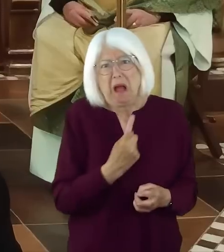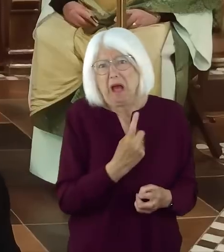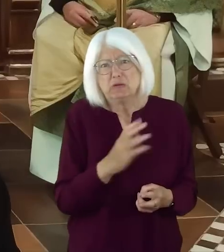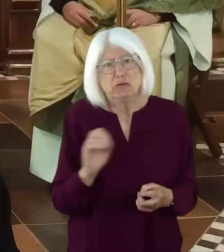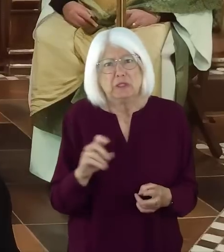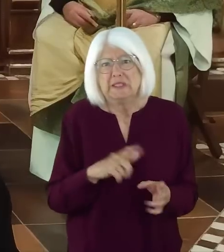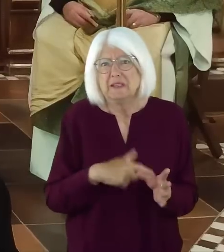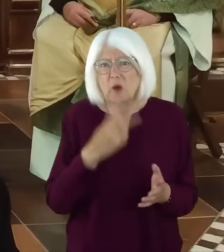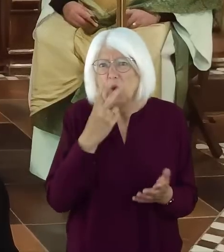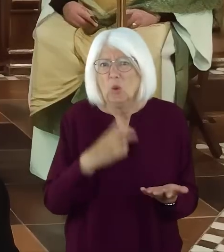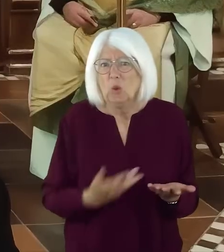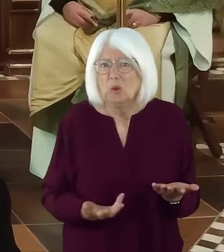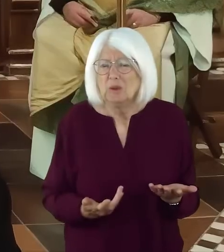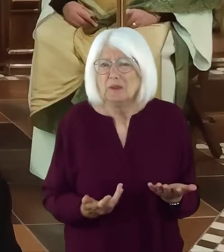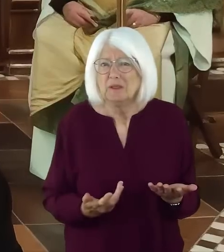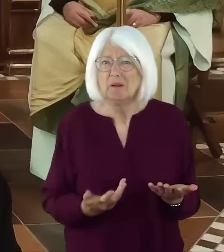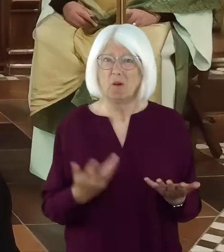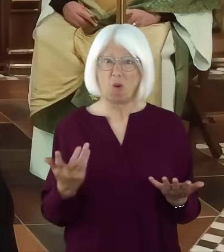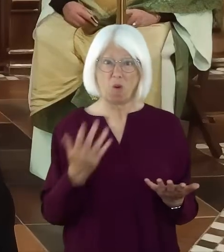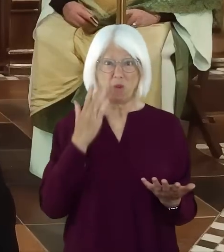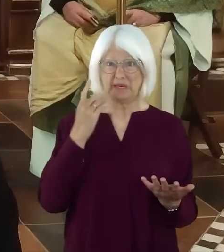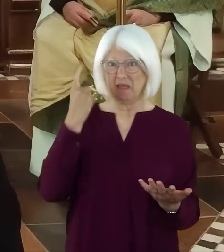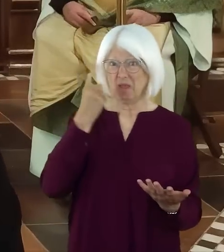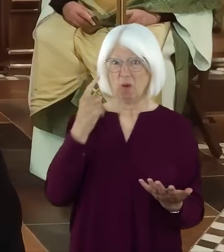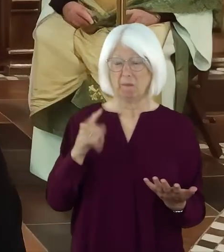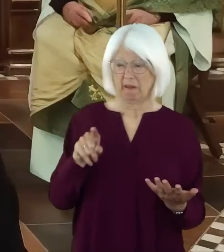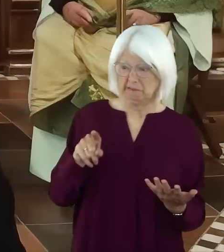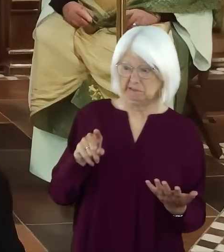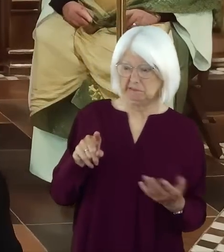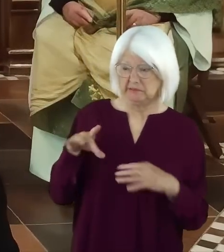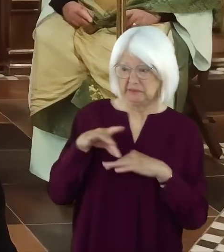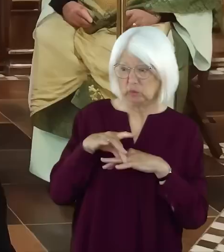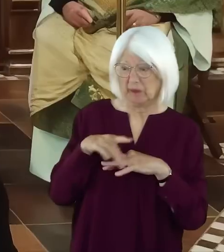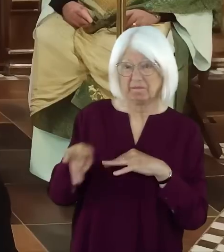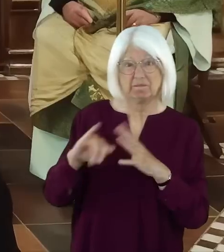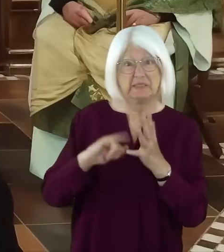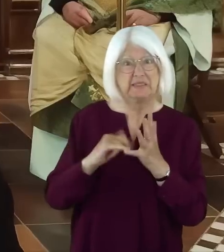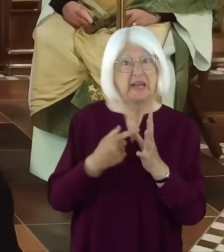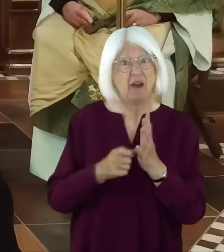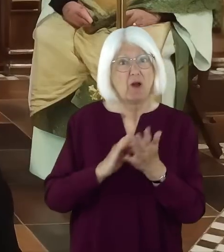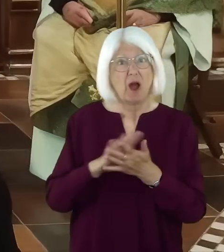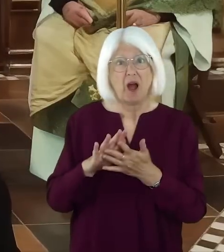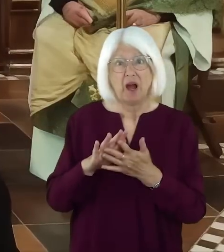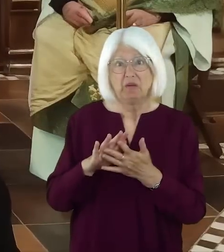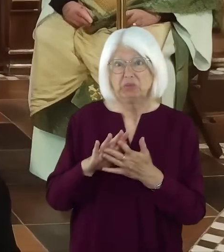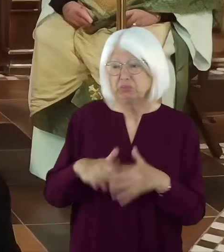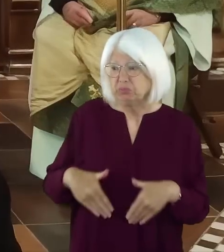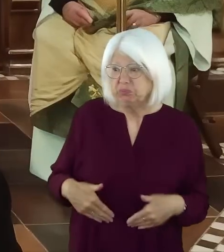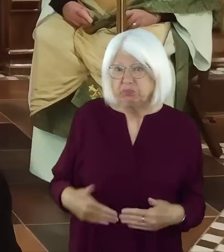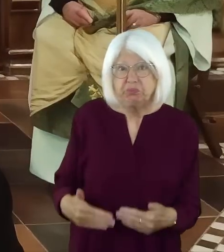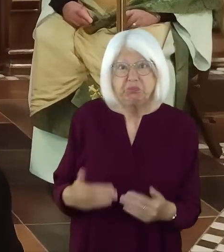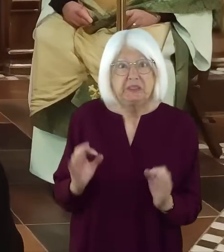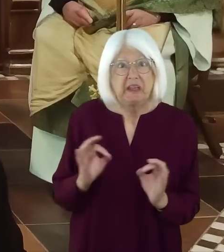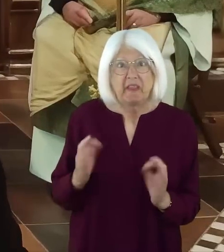about 100 years old, or when he considered the barrenness of Sarah's womb.